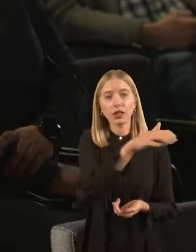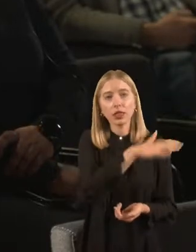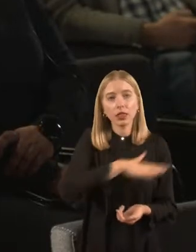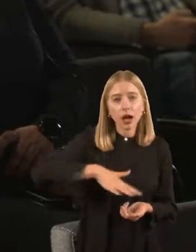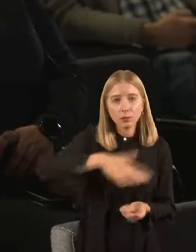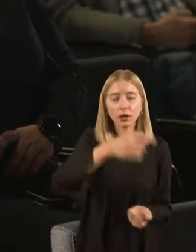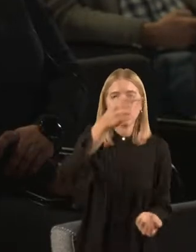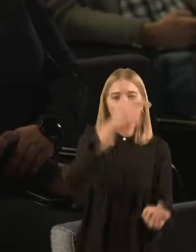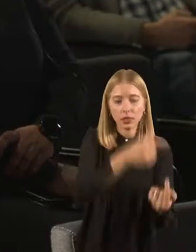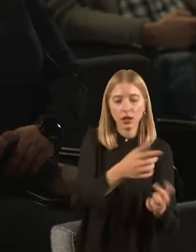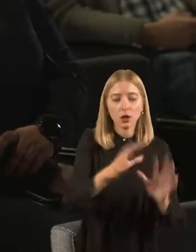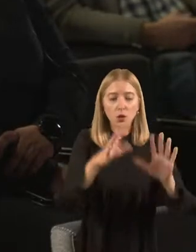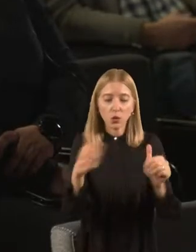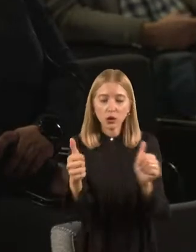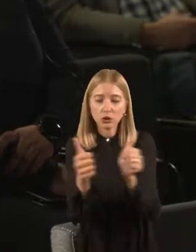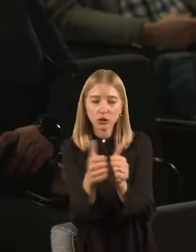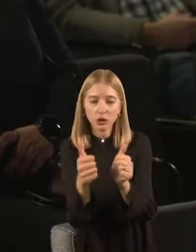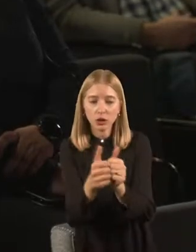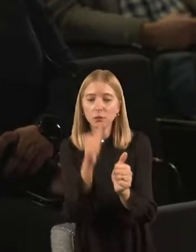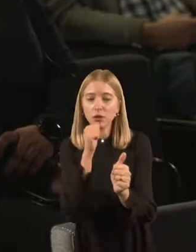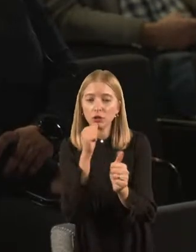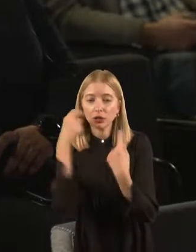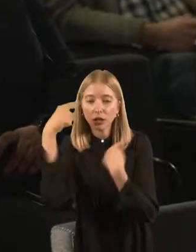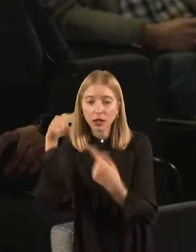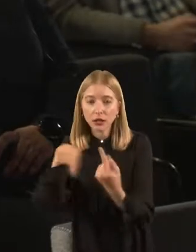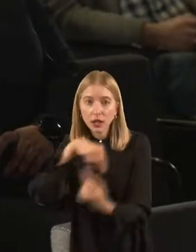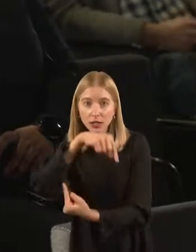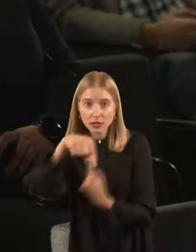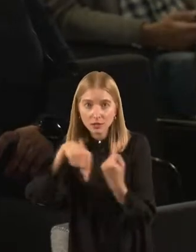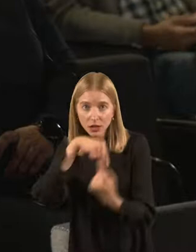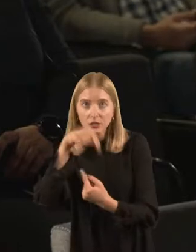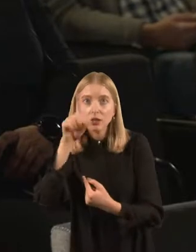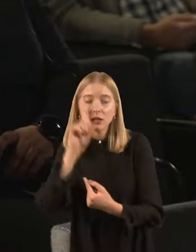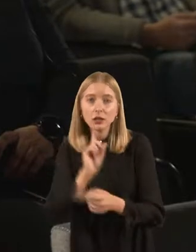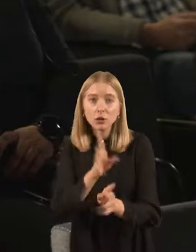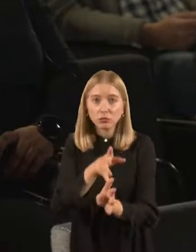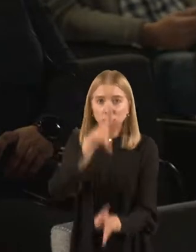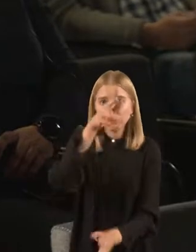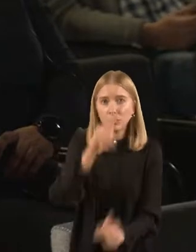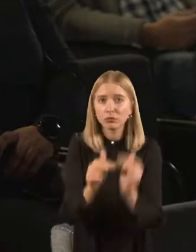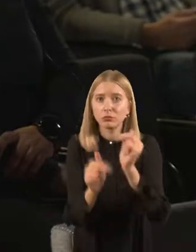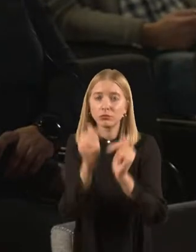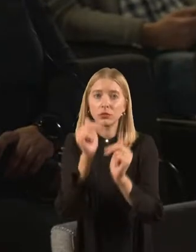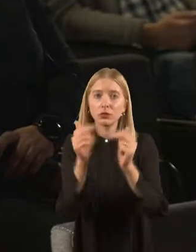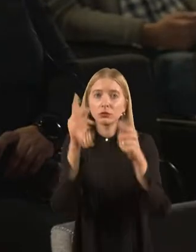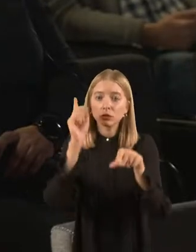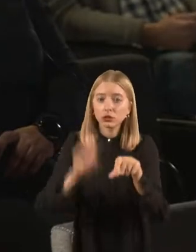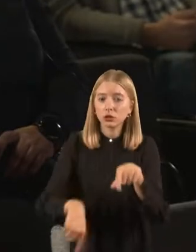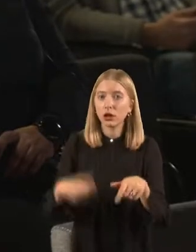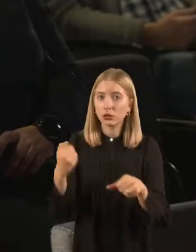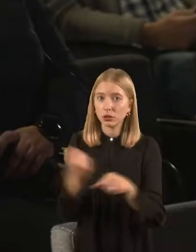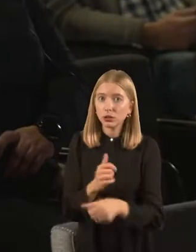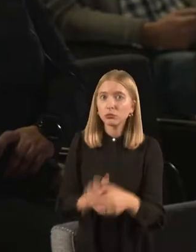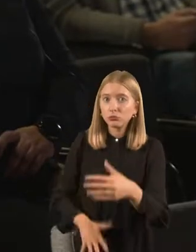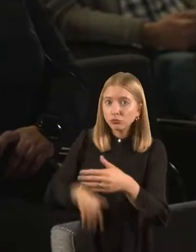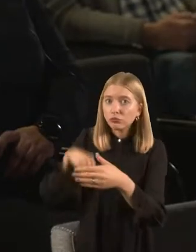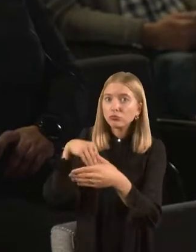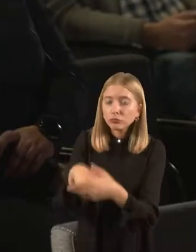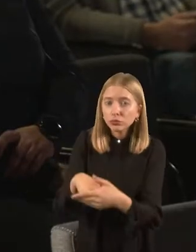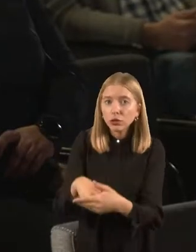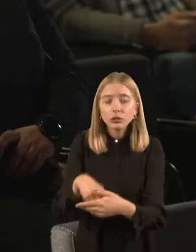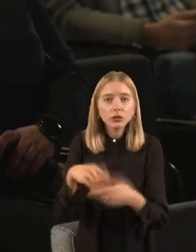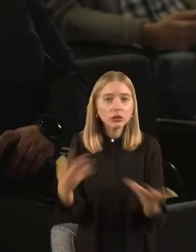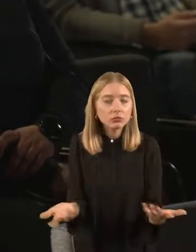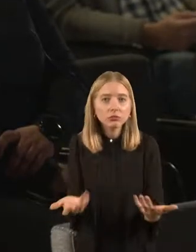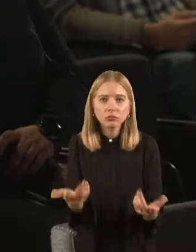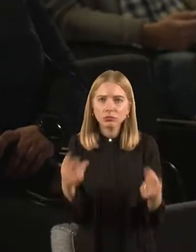that somebody is investing into infrastructure, but if a business is building something